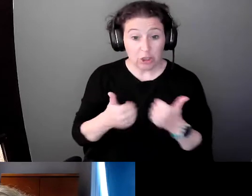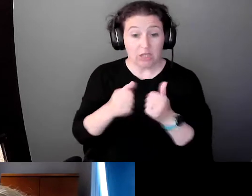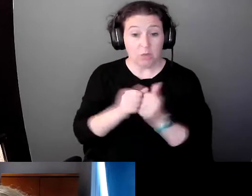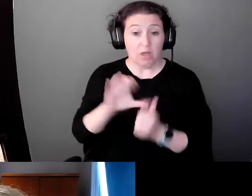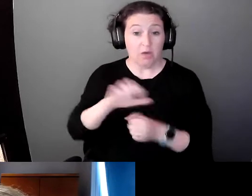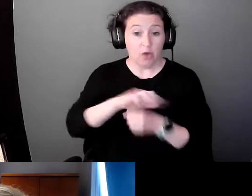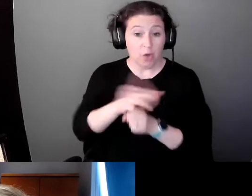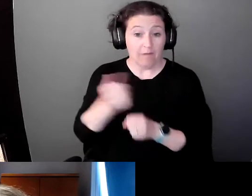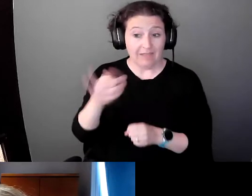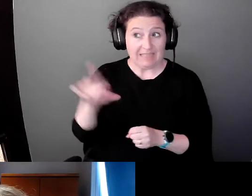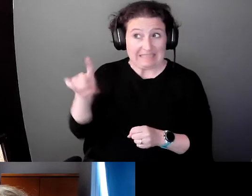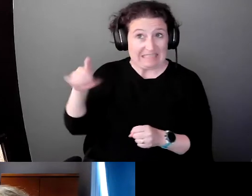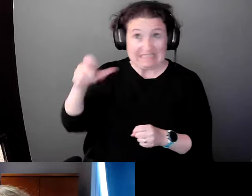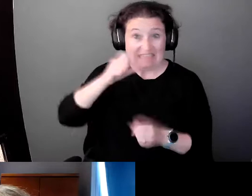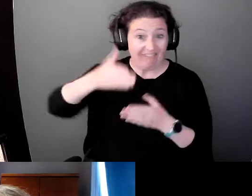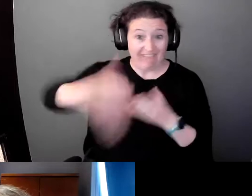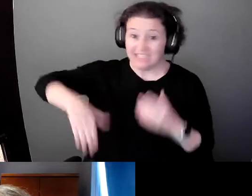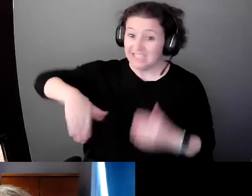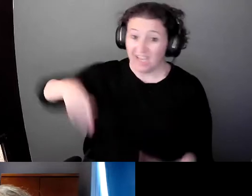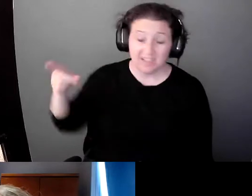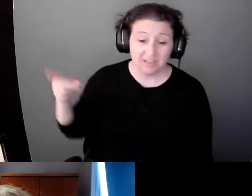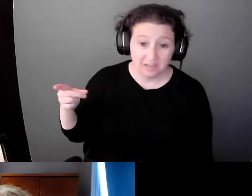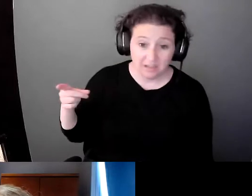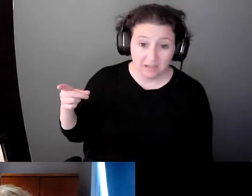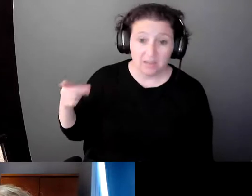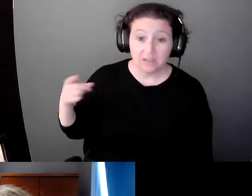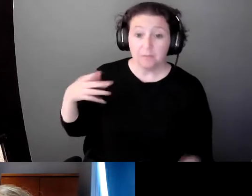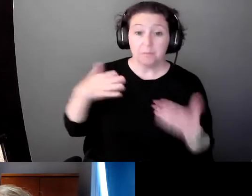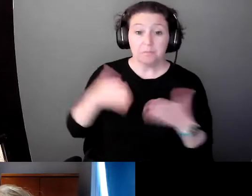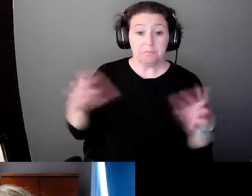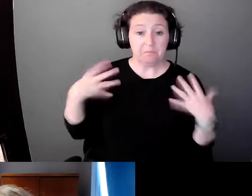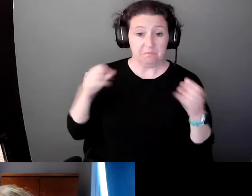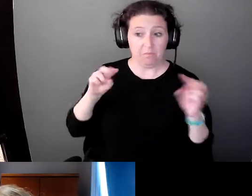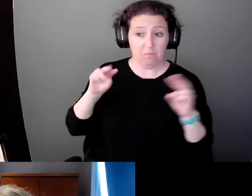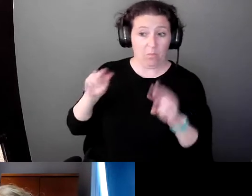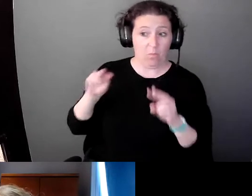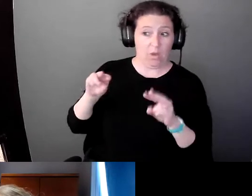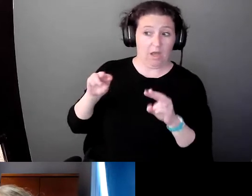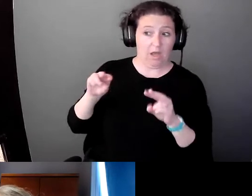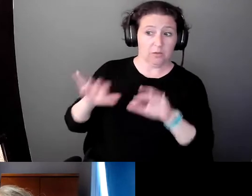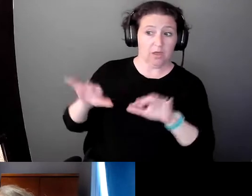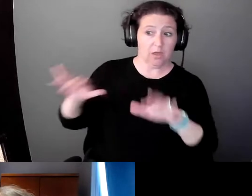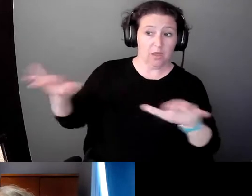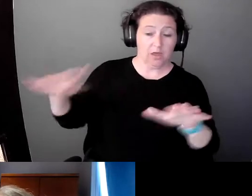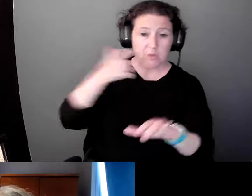done with us. Public health has been watching the spread of the recently identified Delta variant,